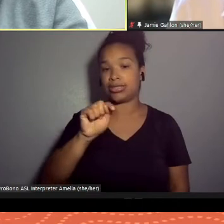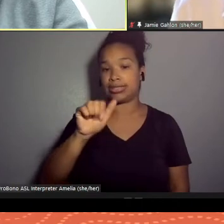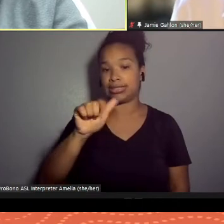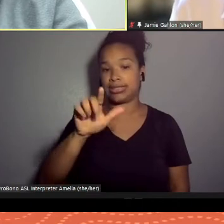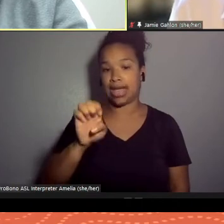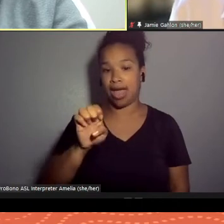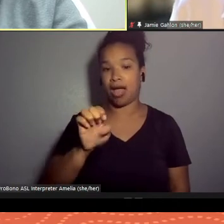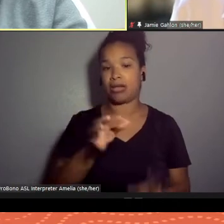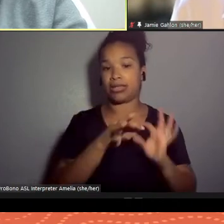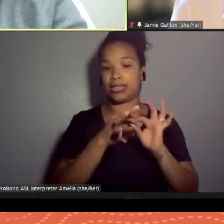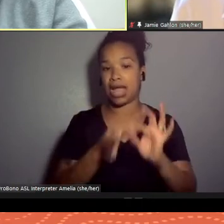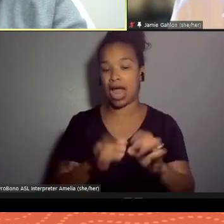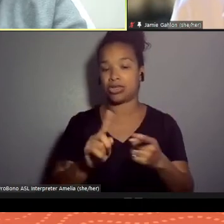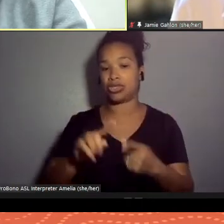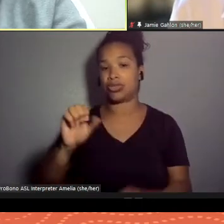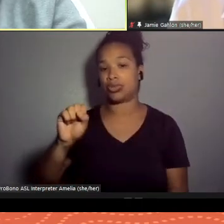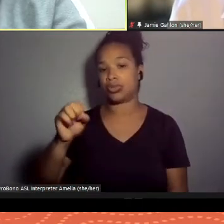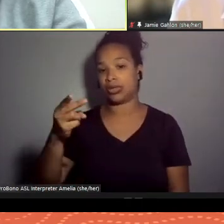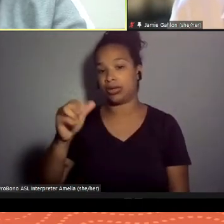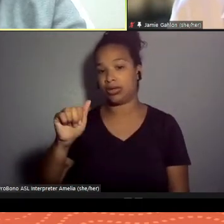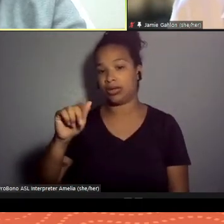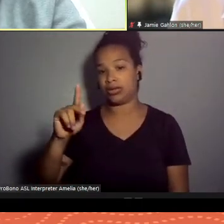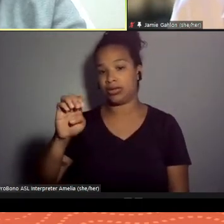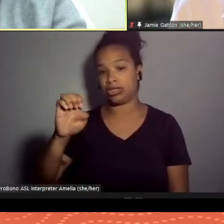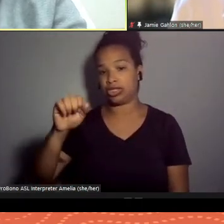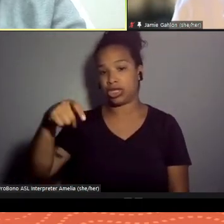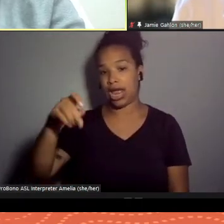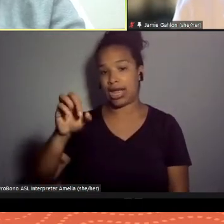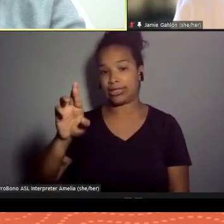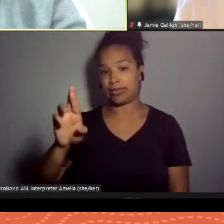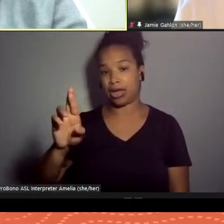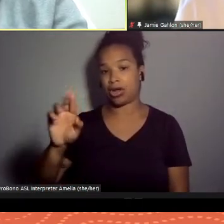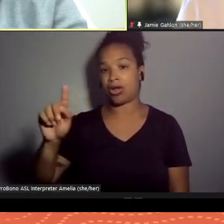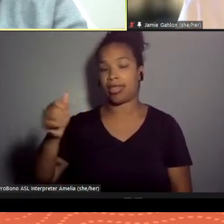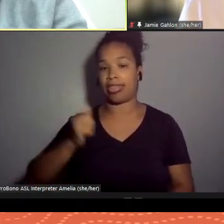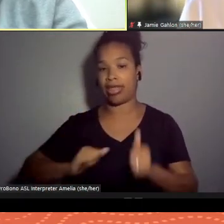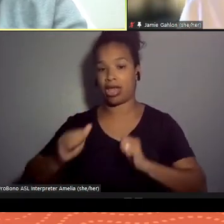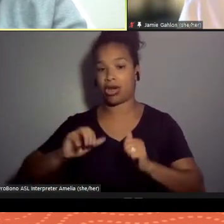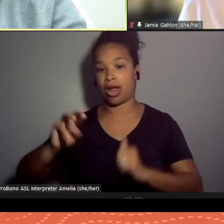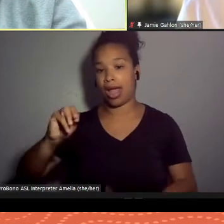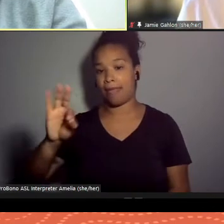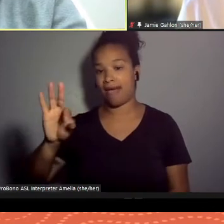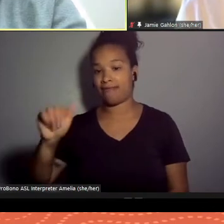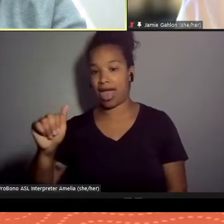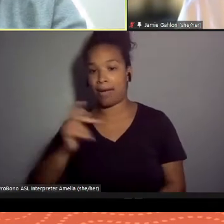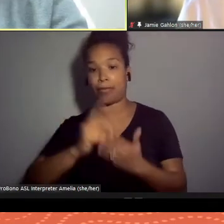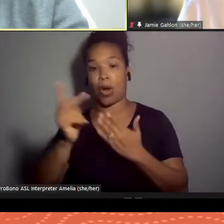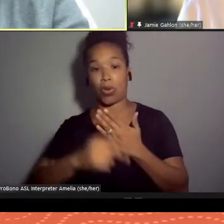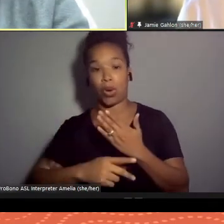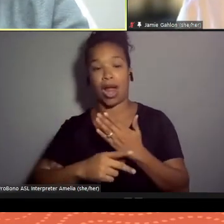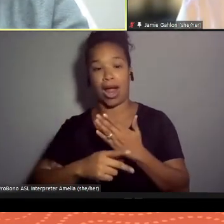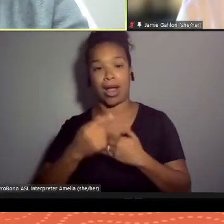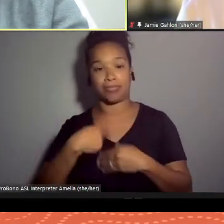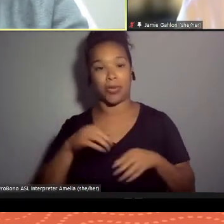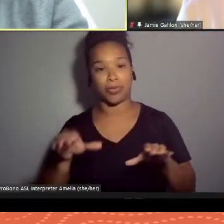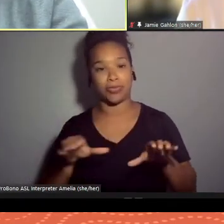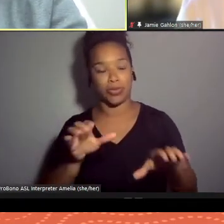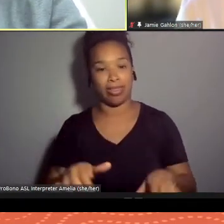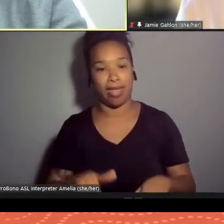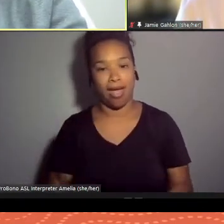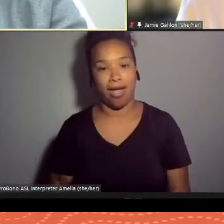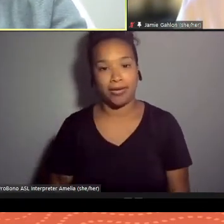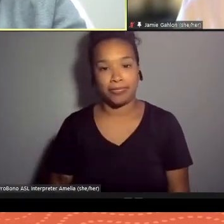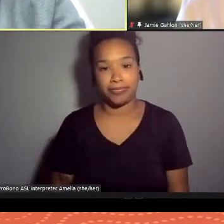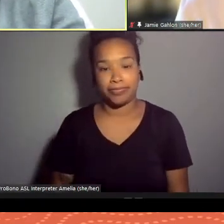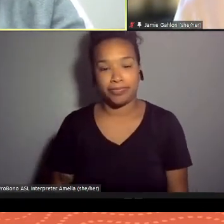Shakespeare Theater's Classical Academy MFA program. So I'm doing that. And I think like more than